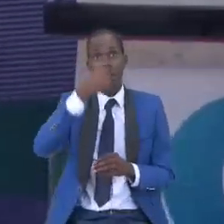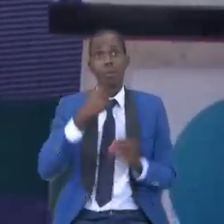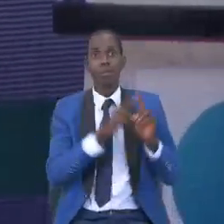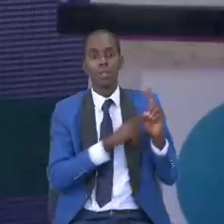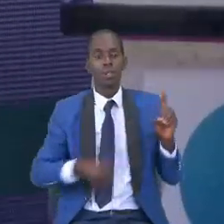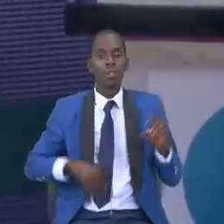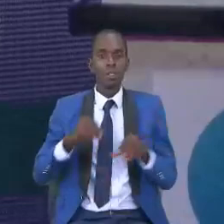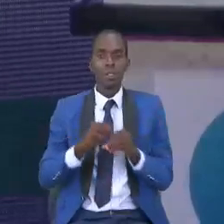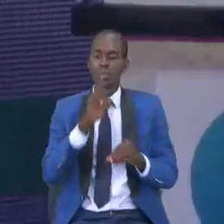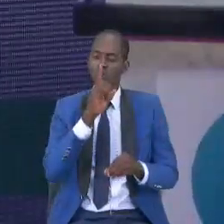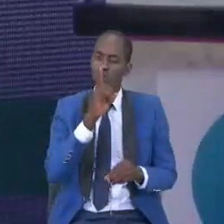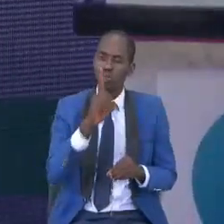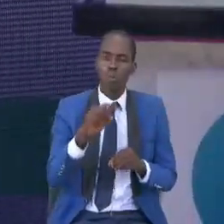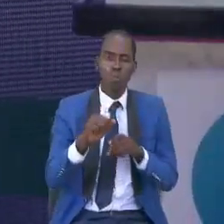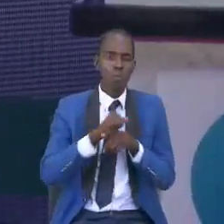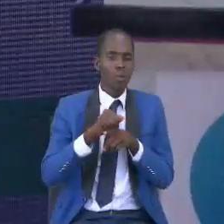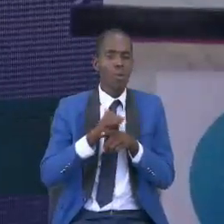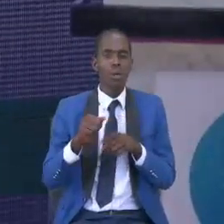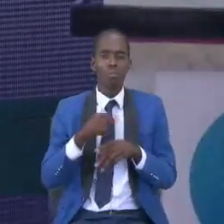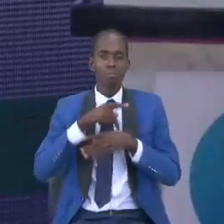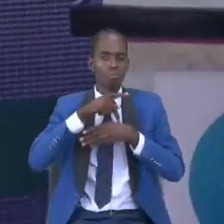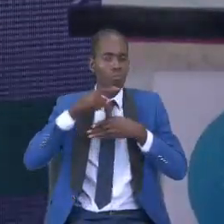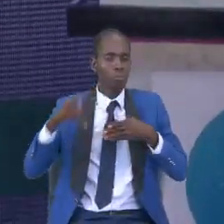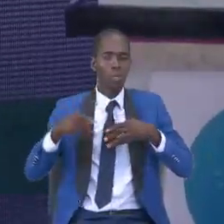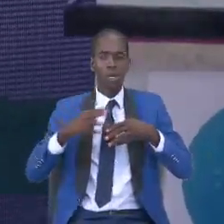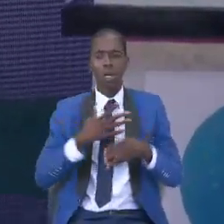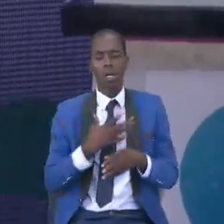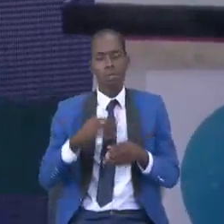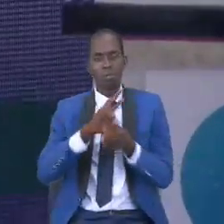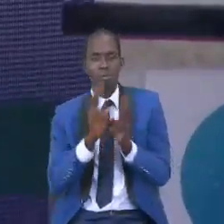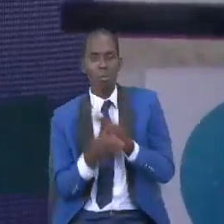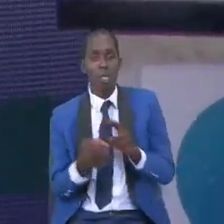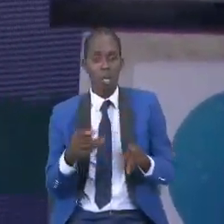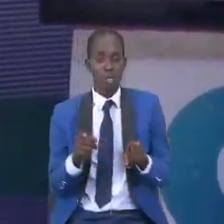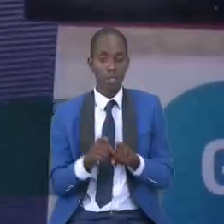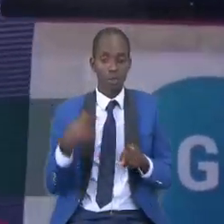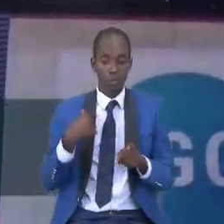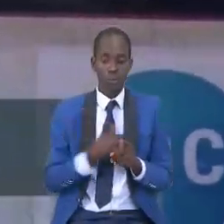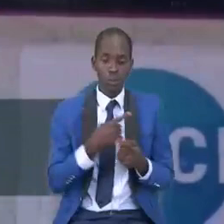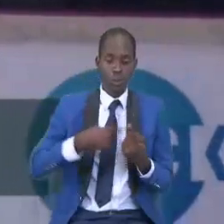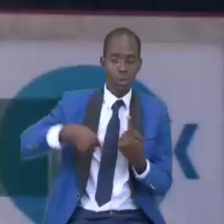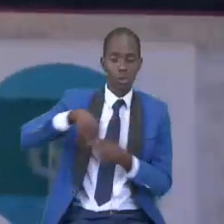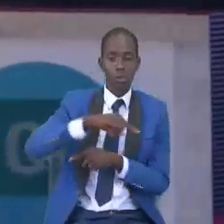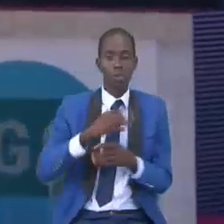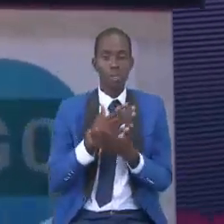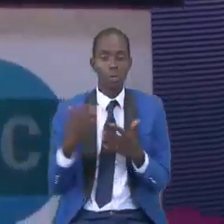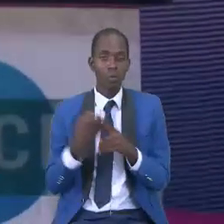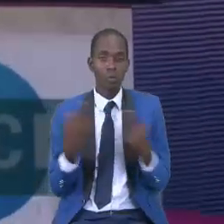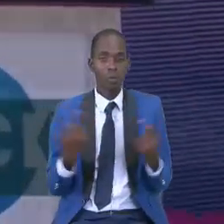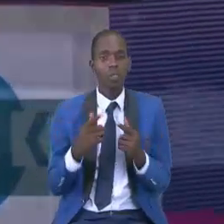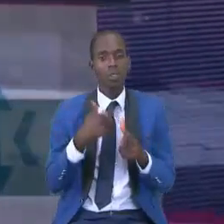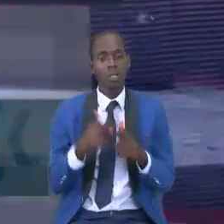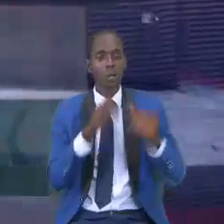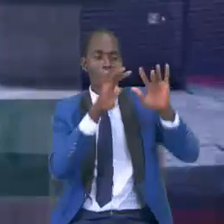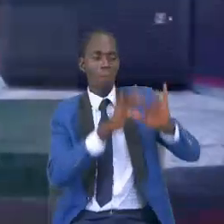and repentance. And as we turn, then the mercy of God will come. In Psalm 119,